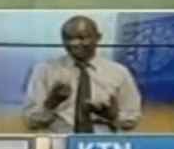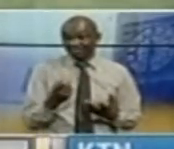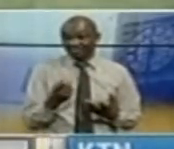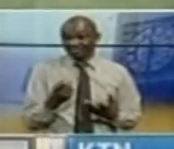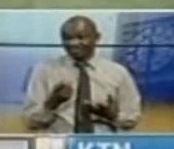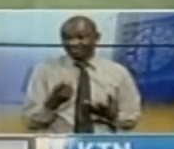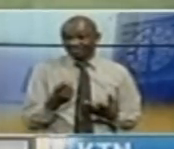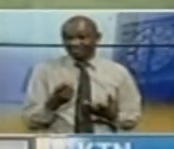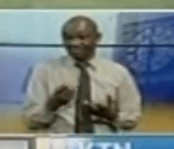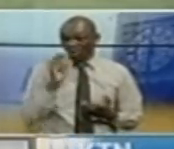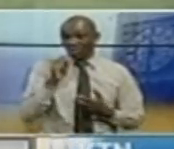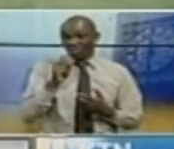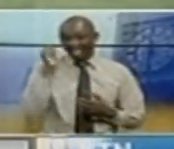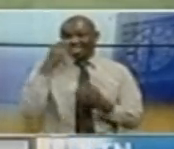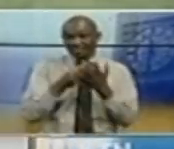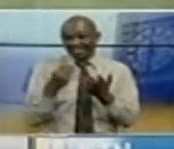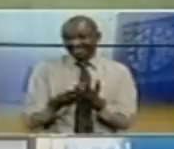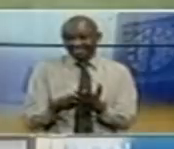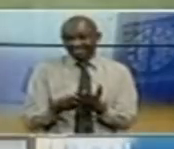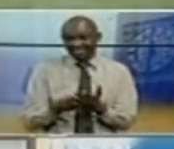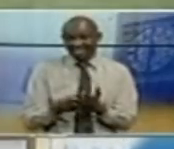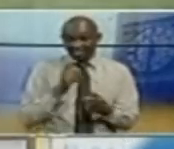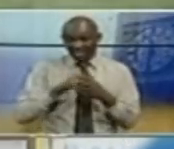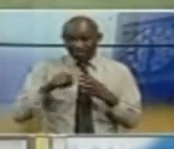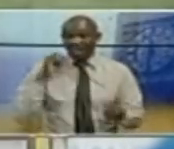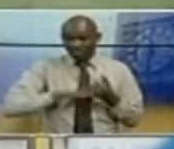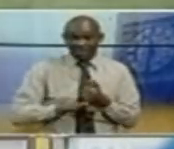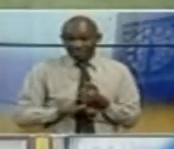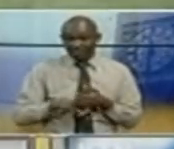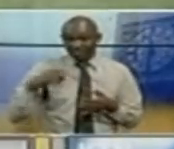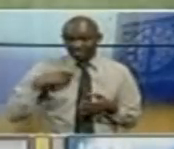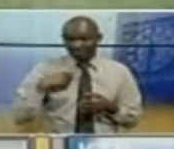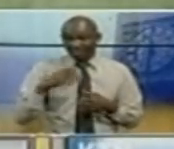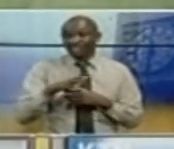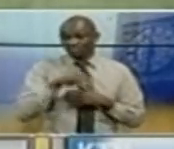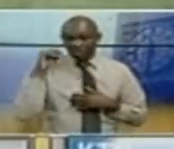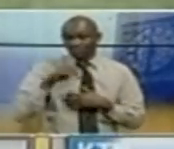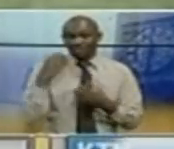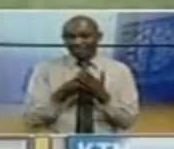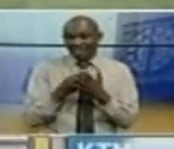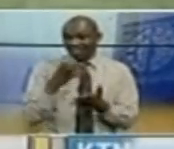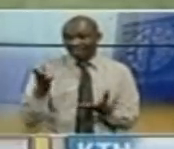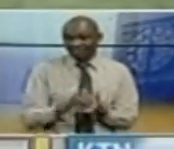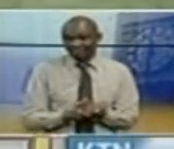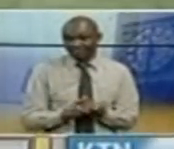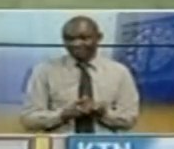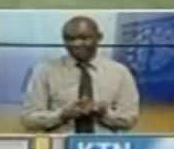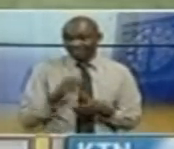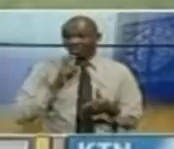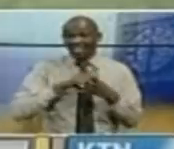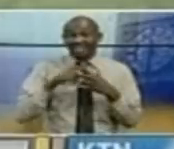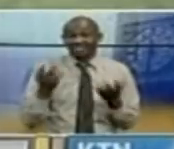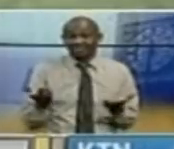dollars? No, Kenya money. Then my wife, she swindled all those money. After that, then